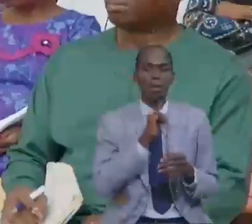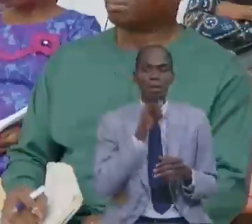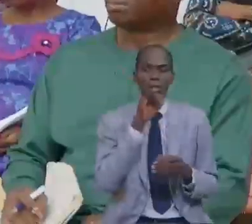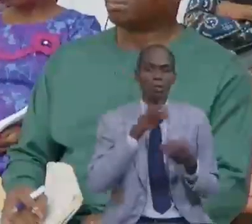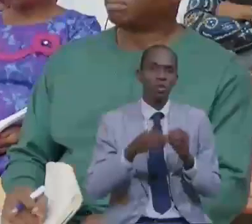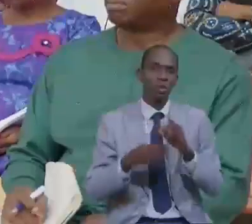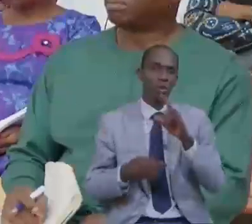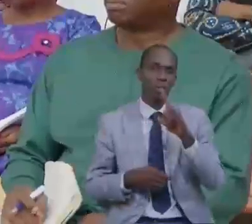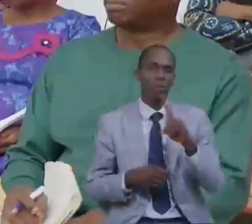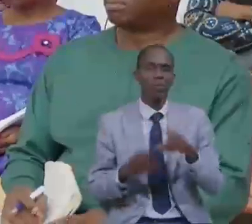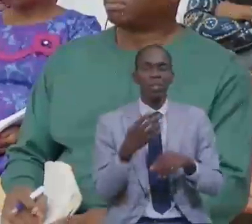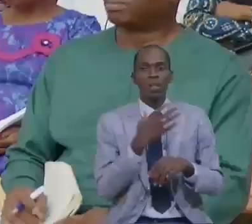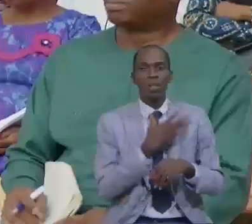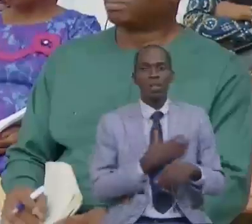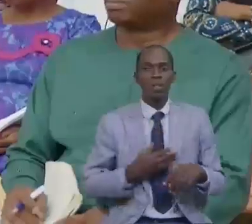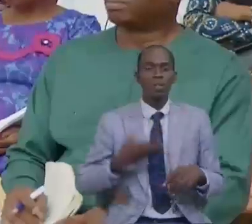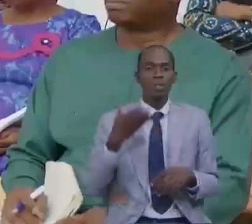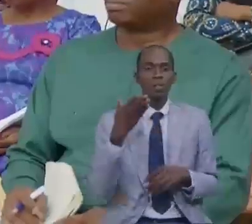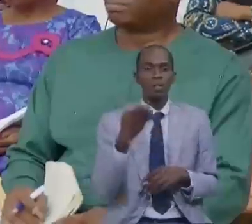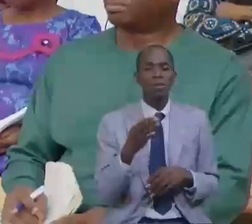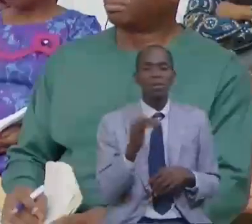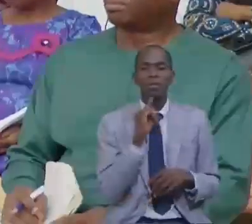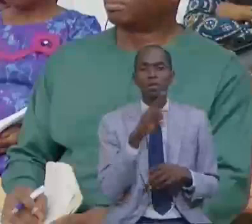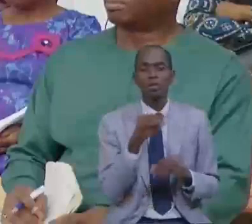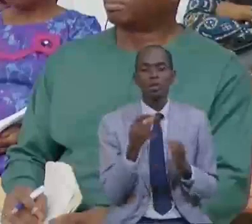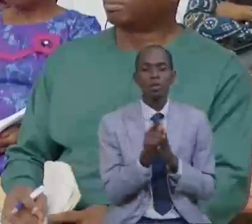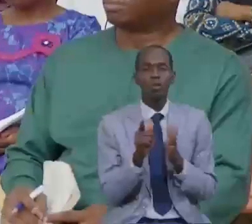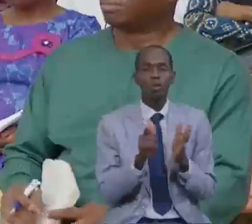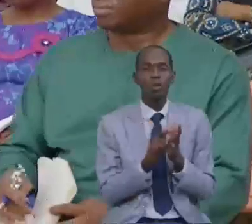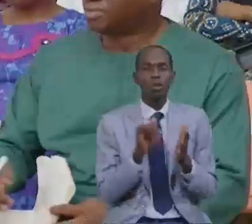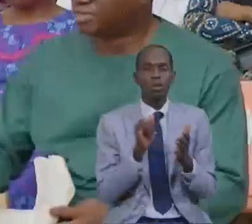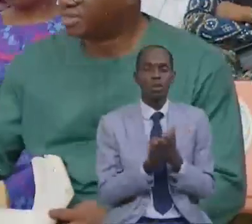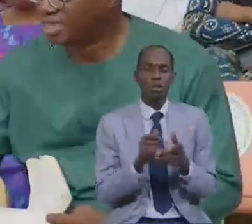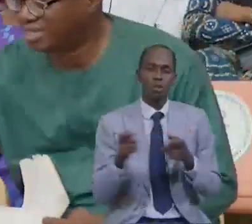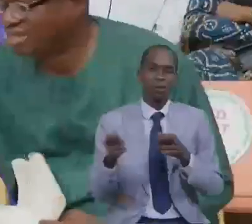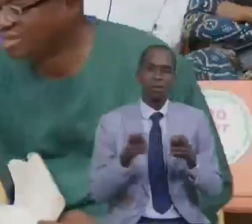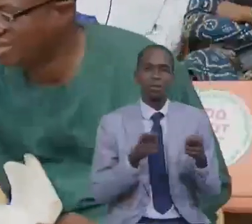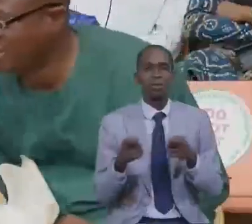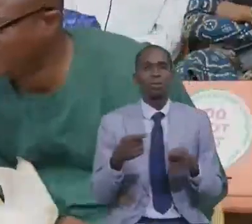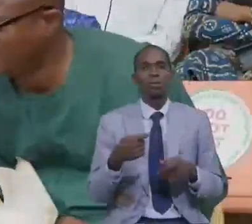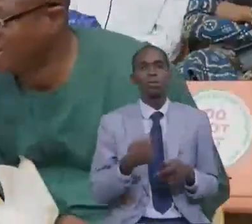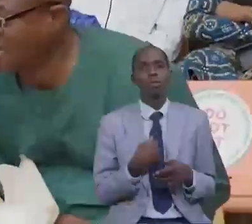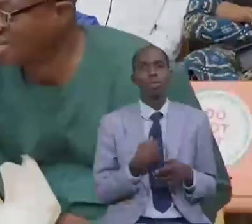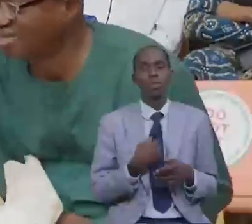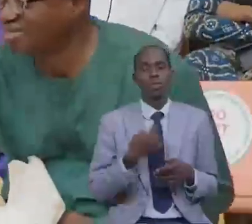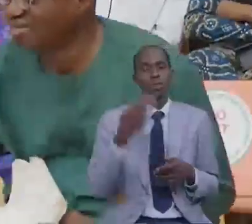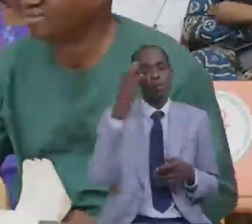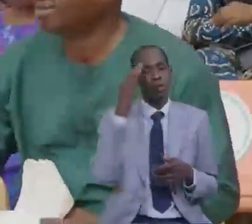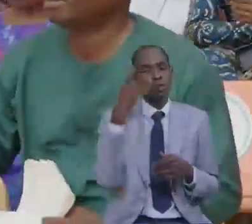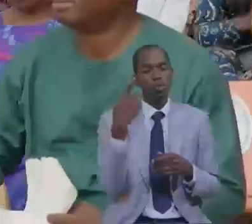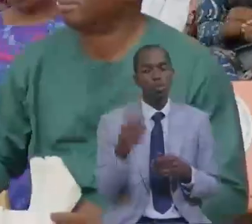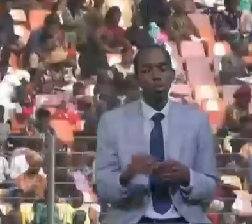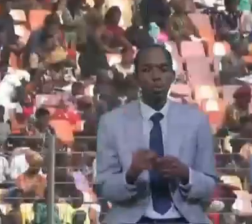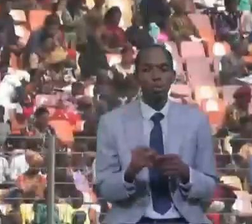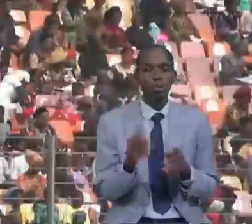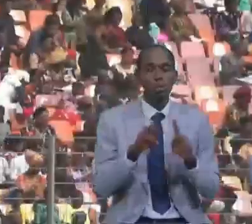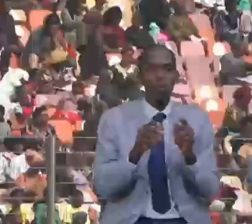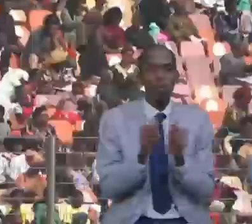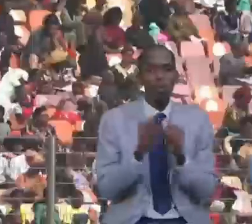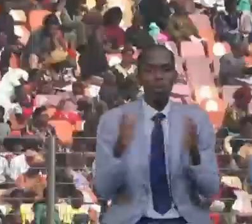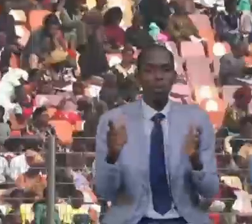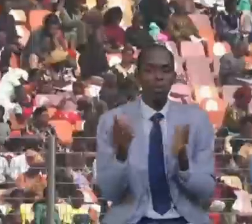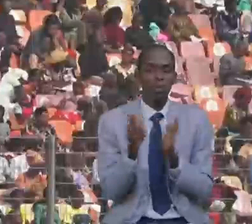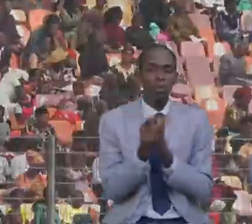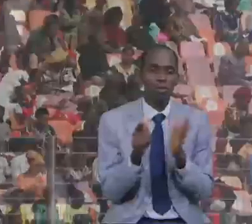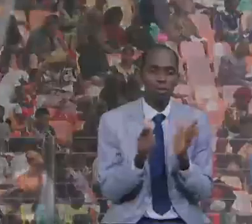lawless people, you will not get to heaven. If you are so high, woman leader, if you are so